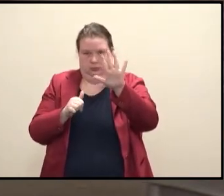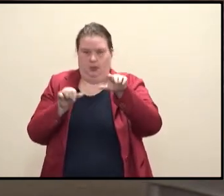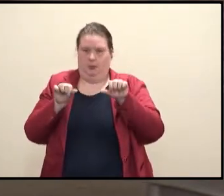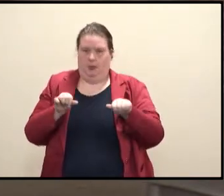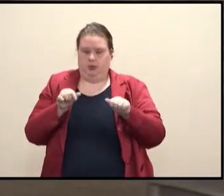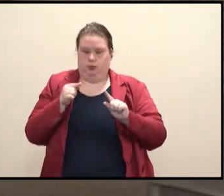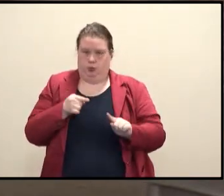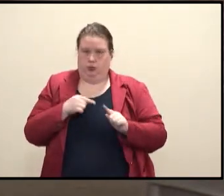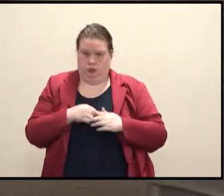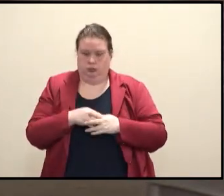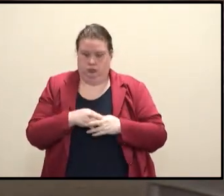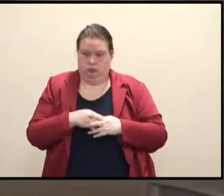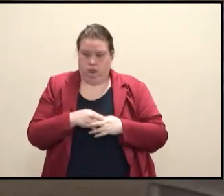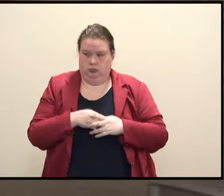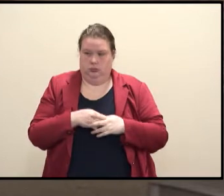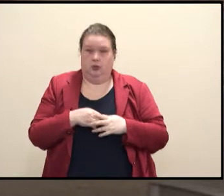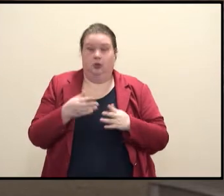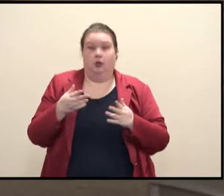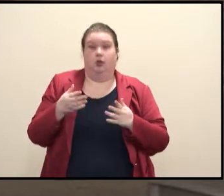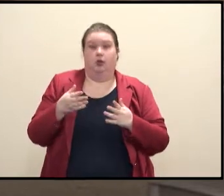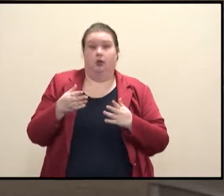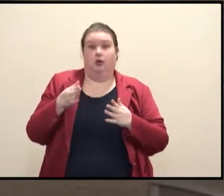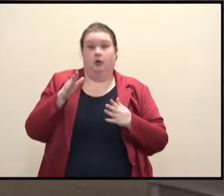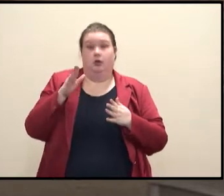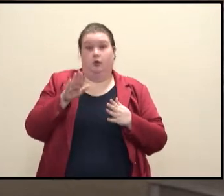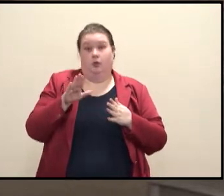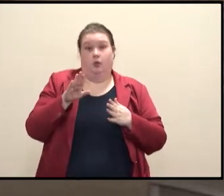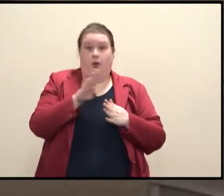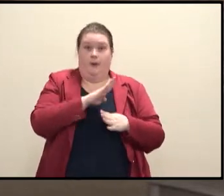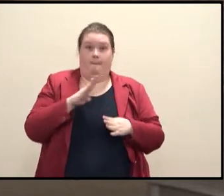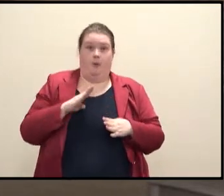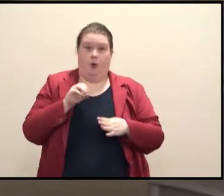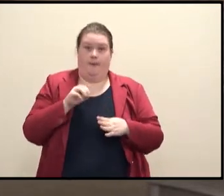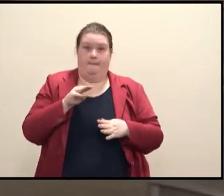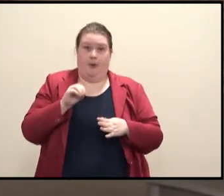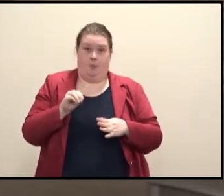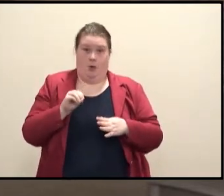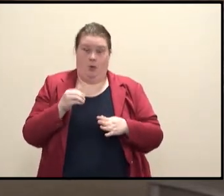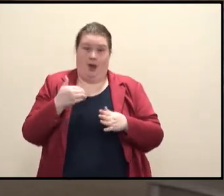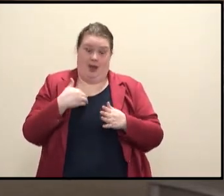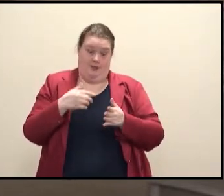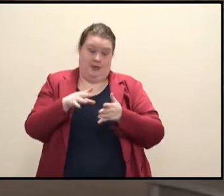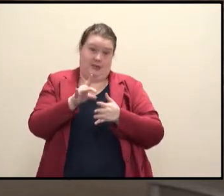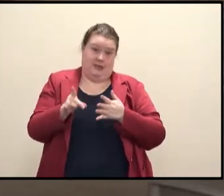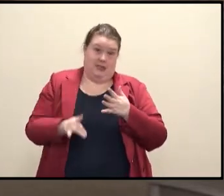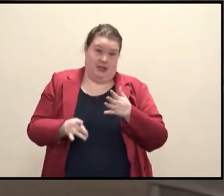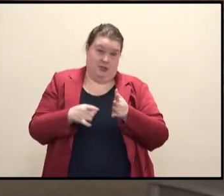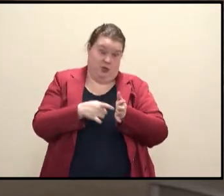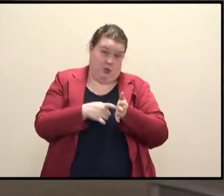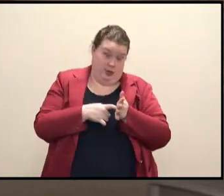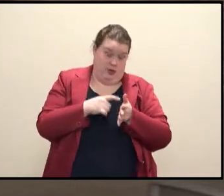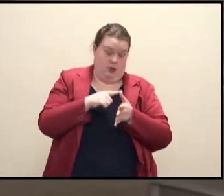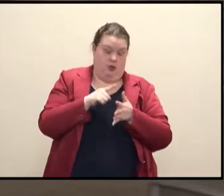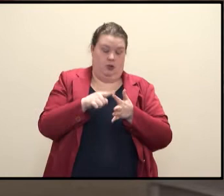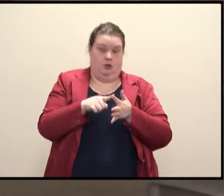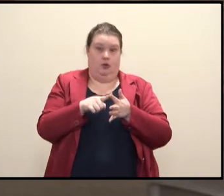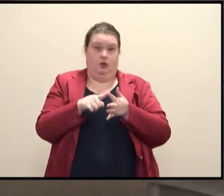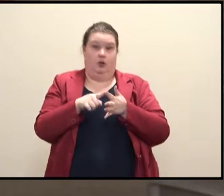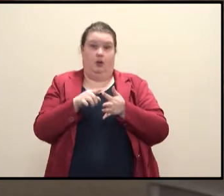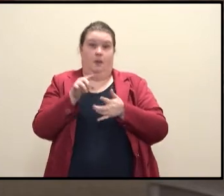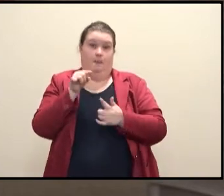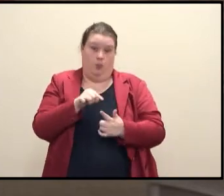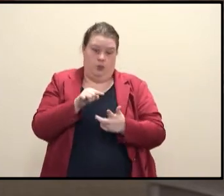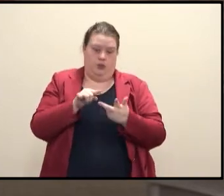see on the proposal evaluation summary following your board memo the selection criteria, associated points, and the points awarded.